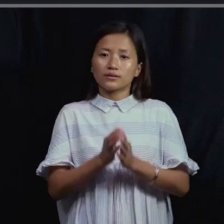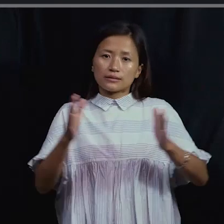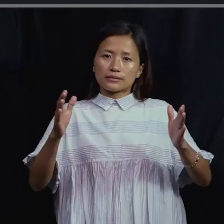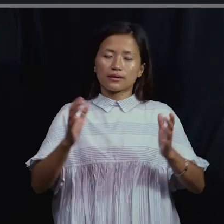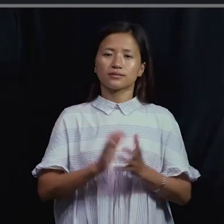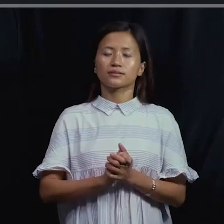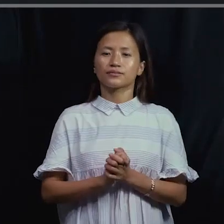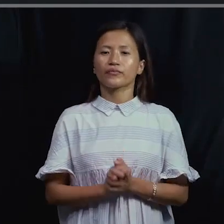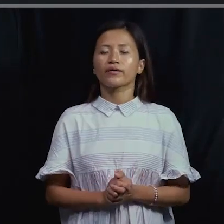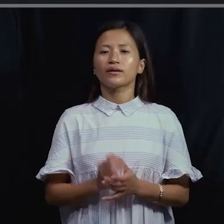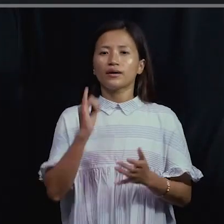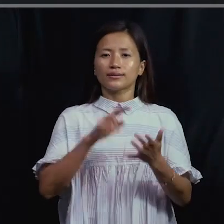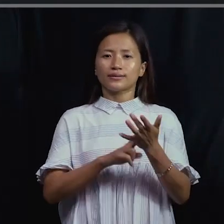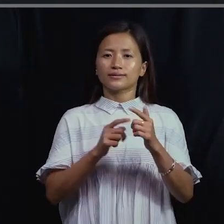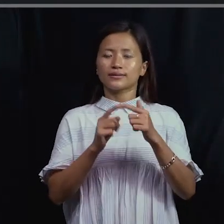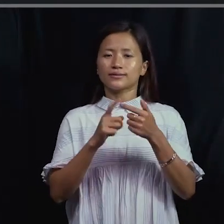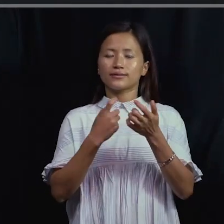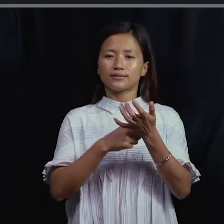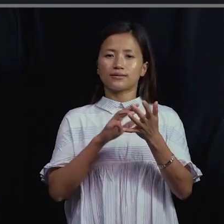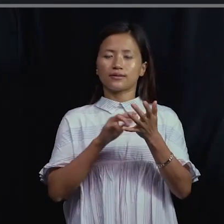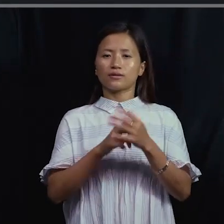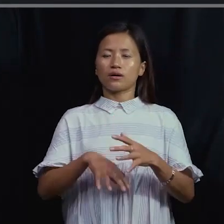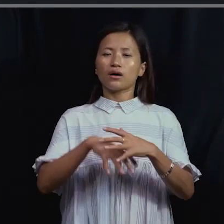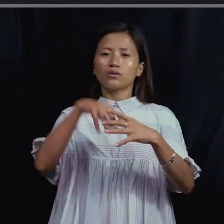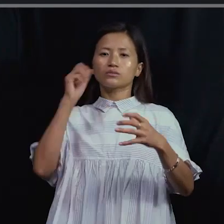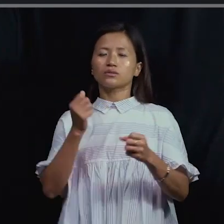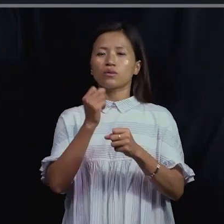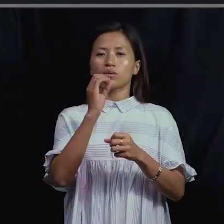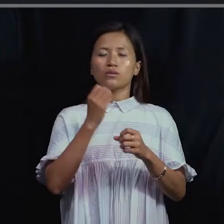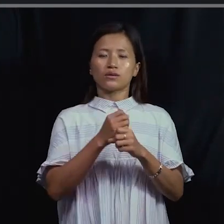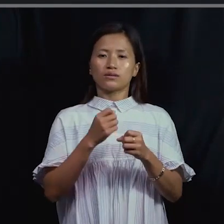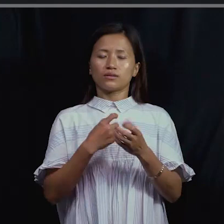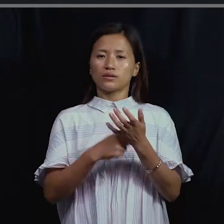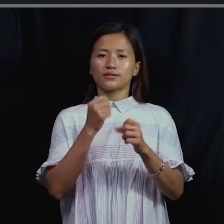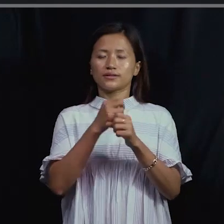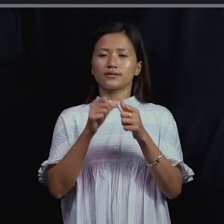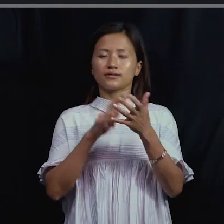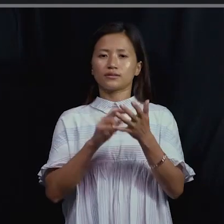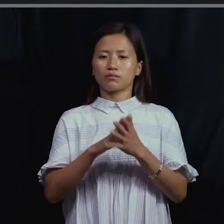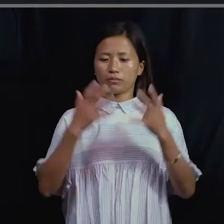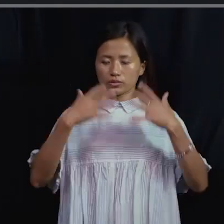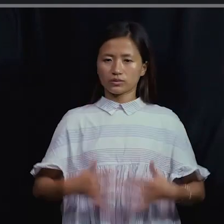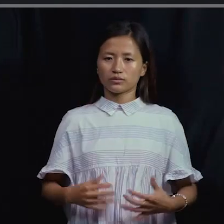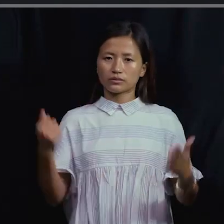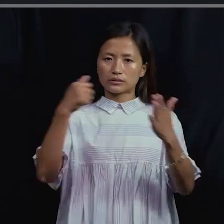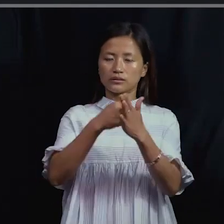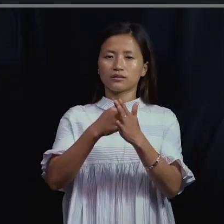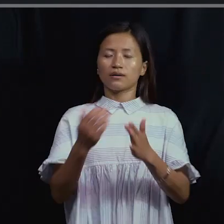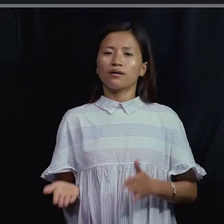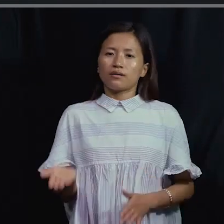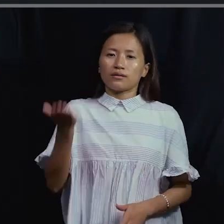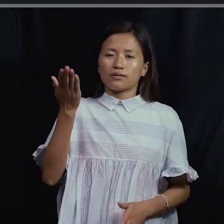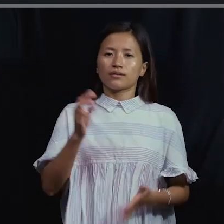the internal as well as the outer organs of the body grows and reaches its